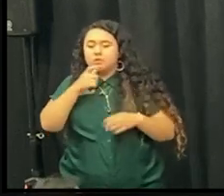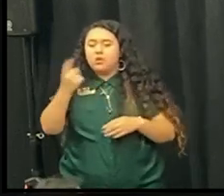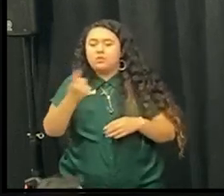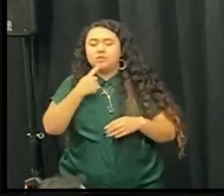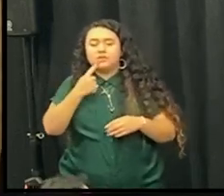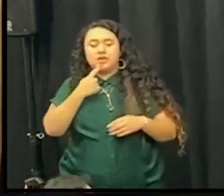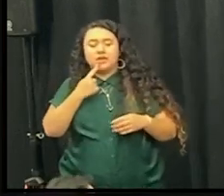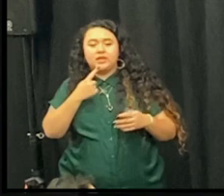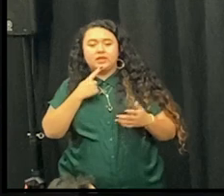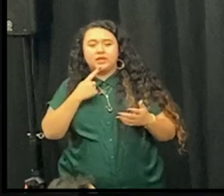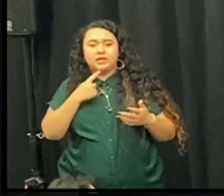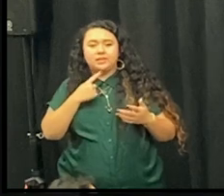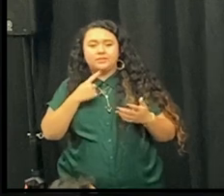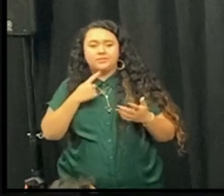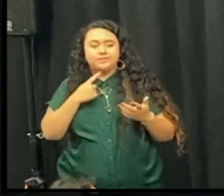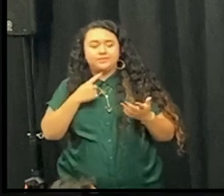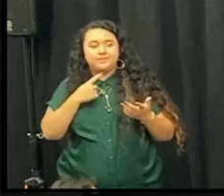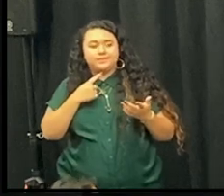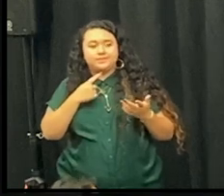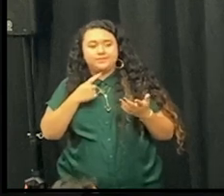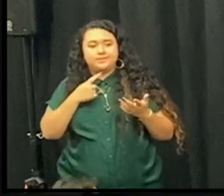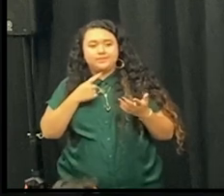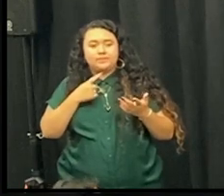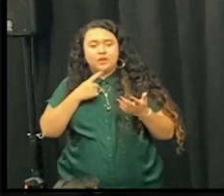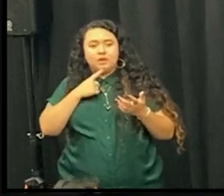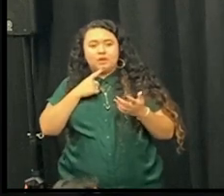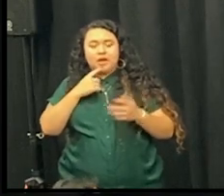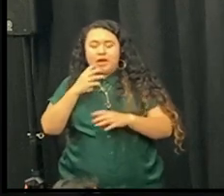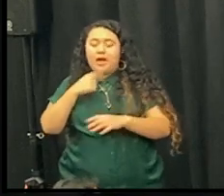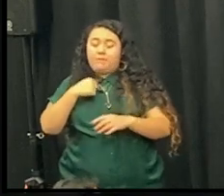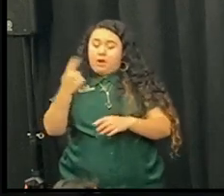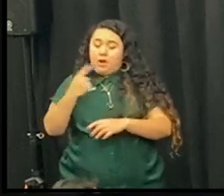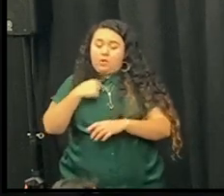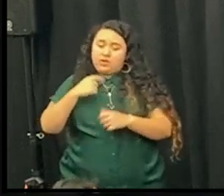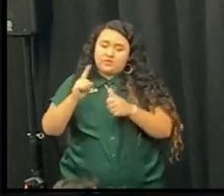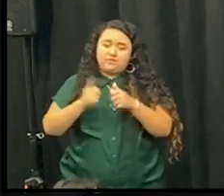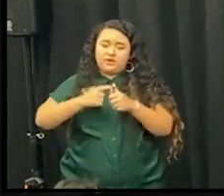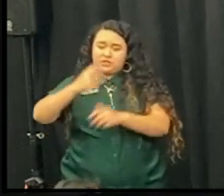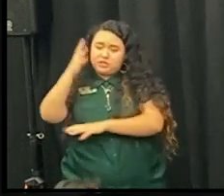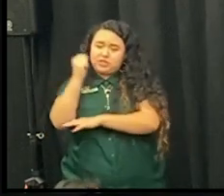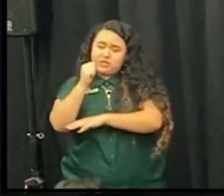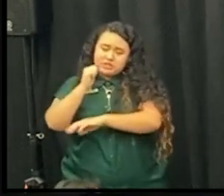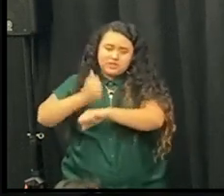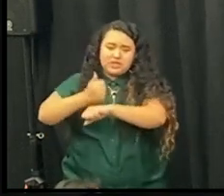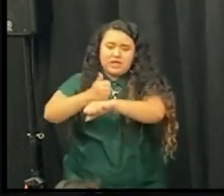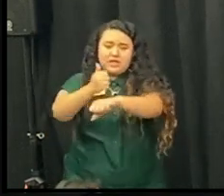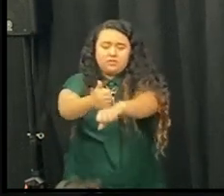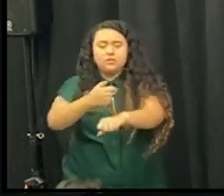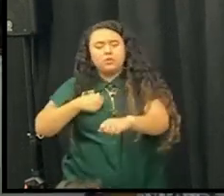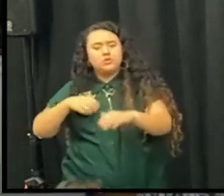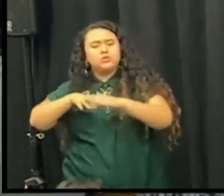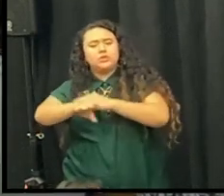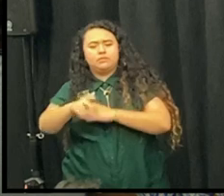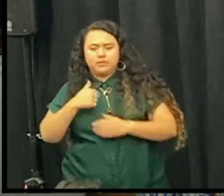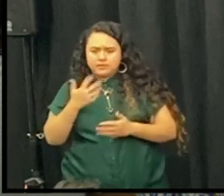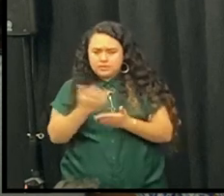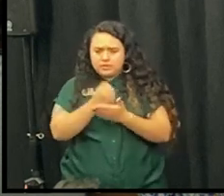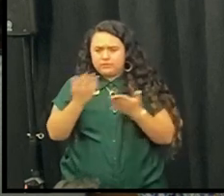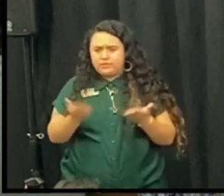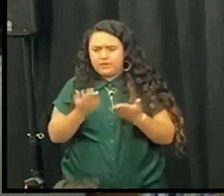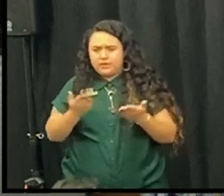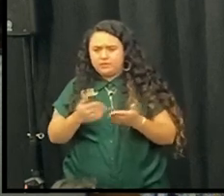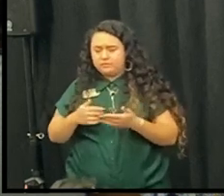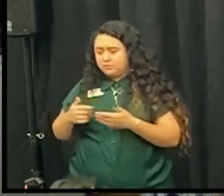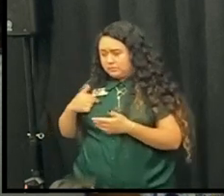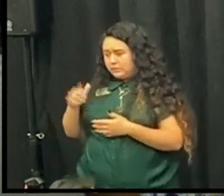like, you know, that always the trailblazer? Or can I just step into the space because I deserve to be here? Yeah, go